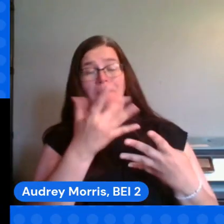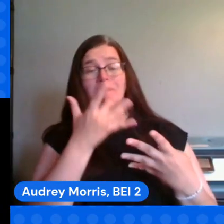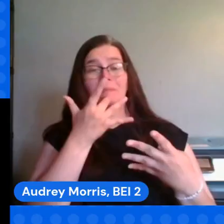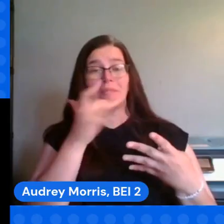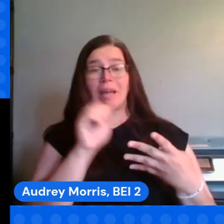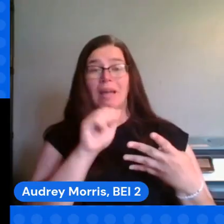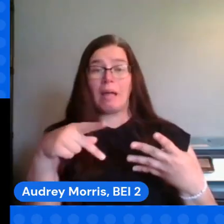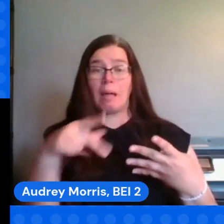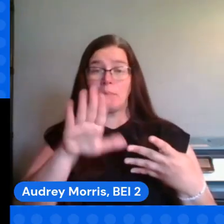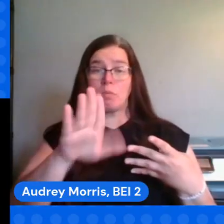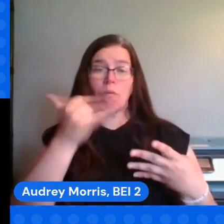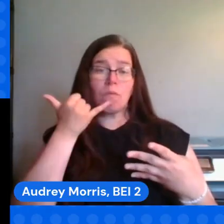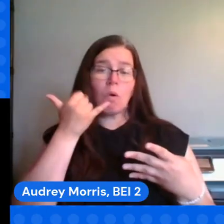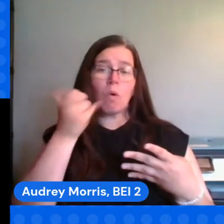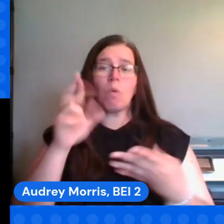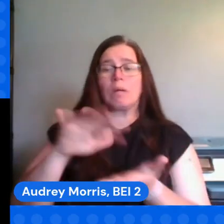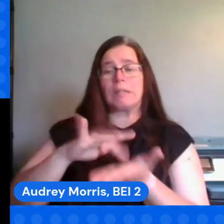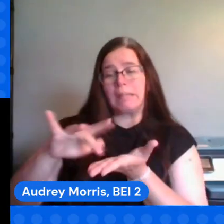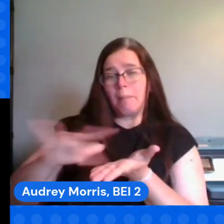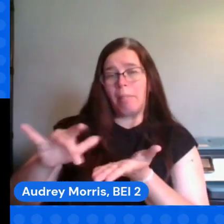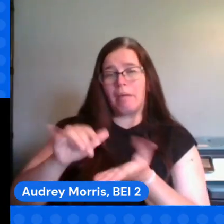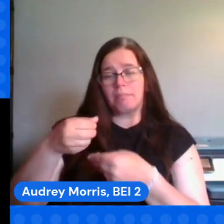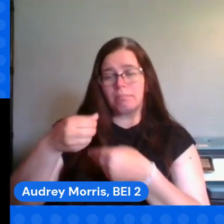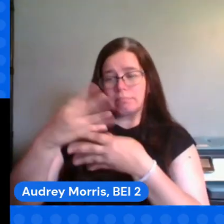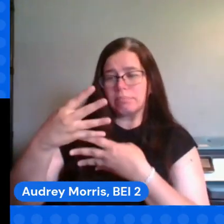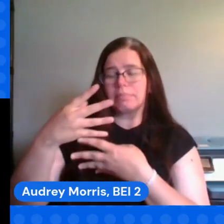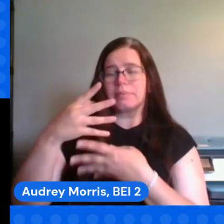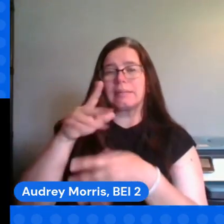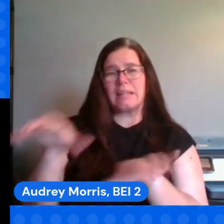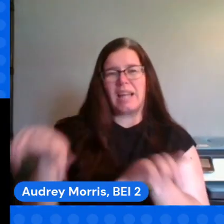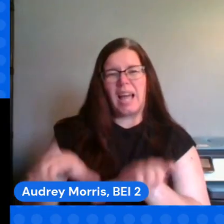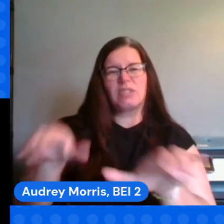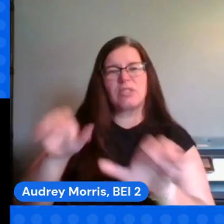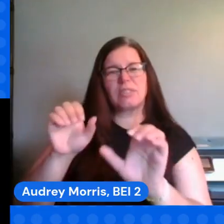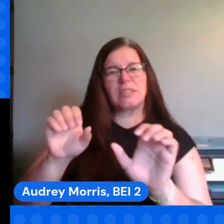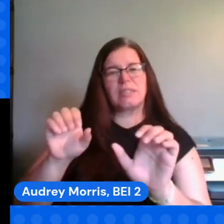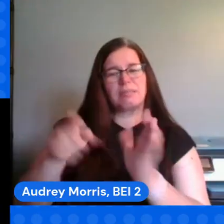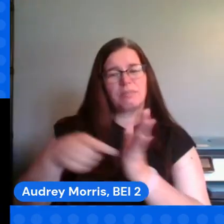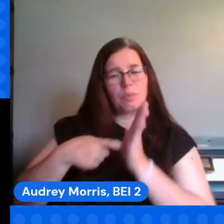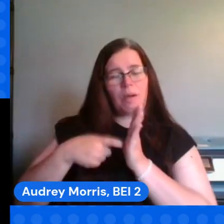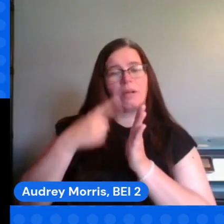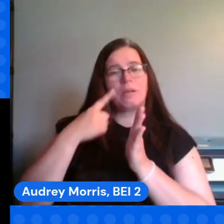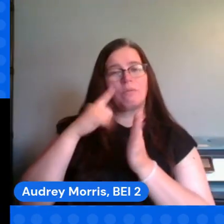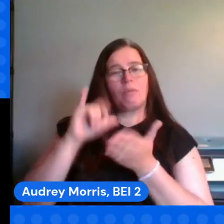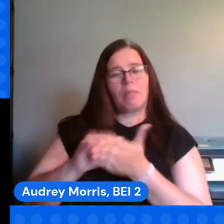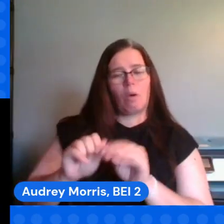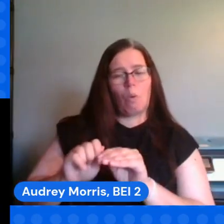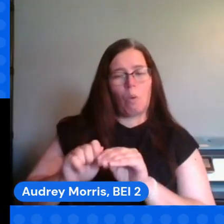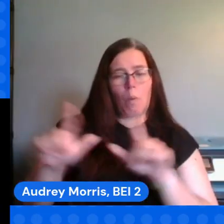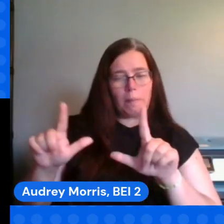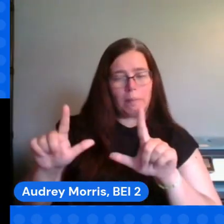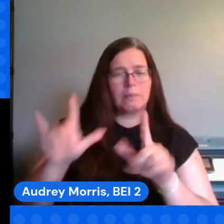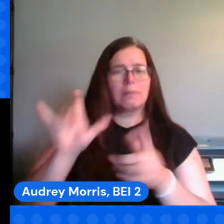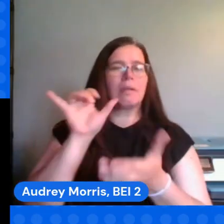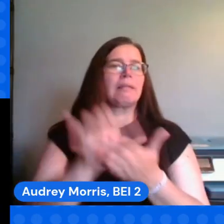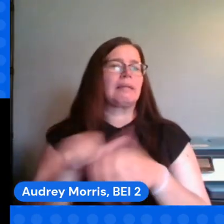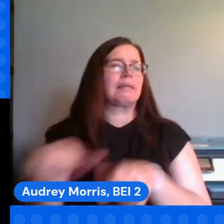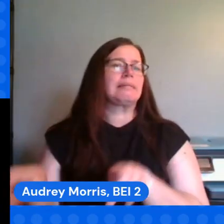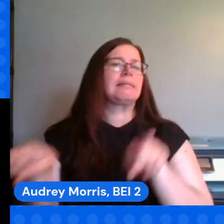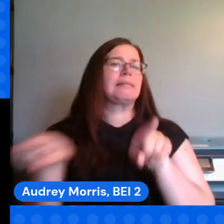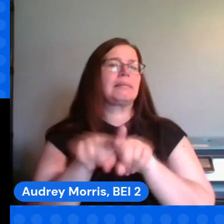your phone or your tablet, there's an action or an event that has to take place in order for you to open it. And so that is similar